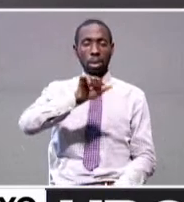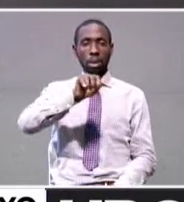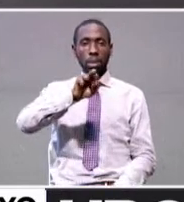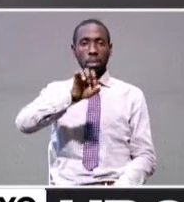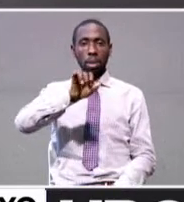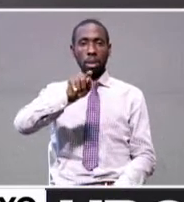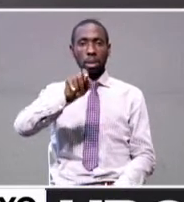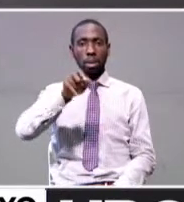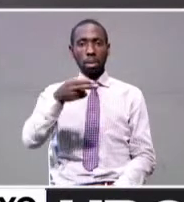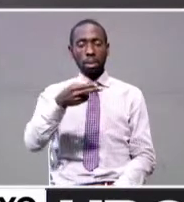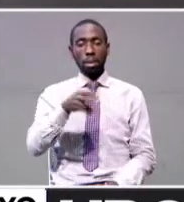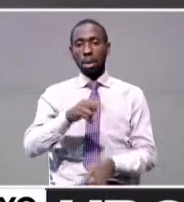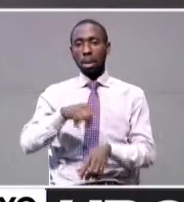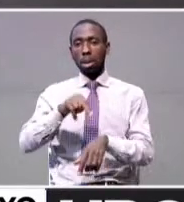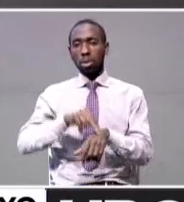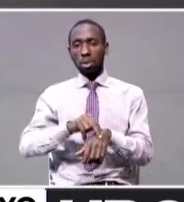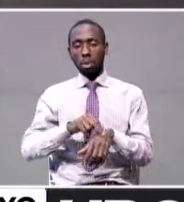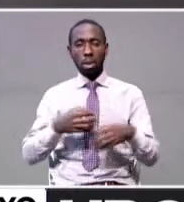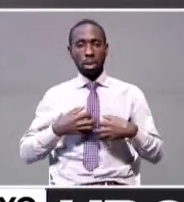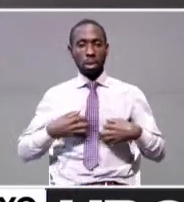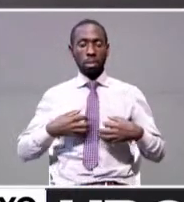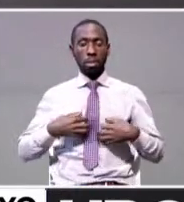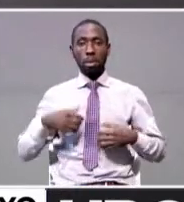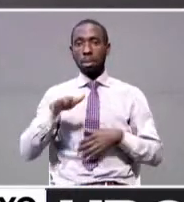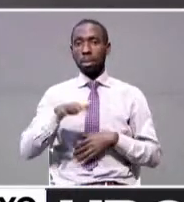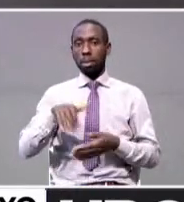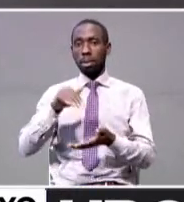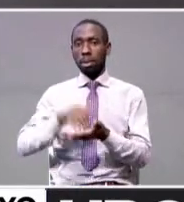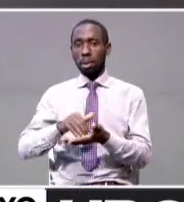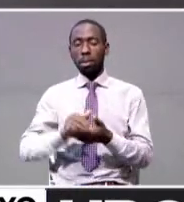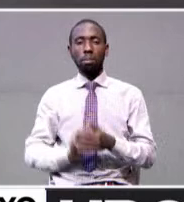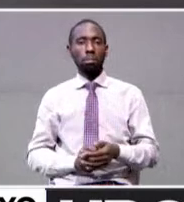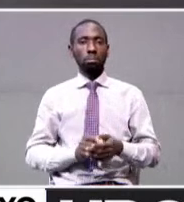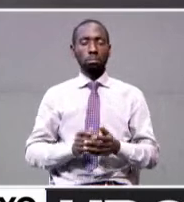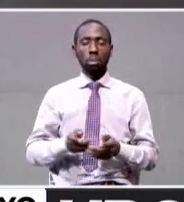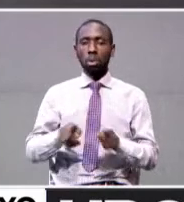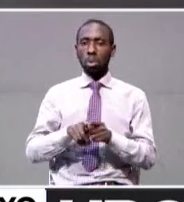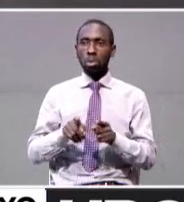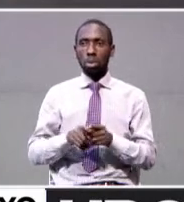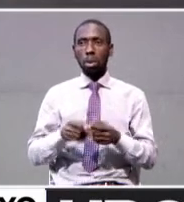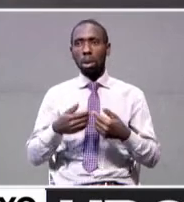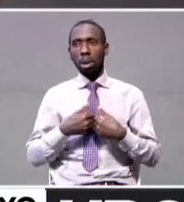National Park eyo tukolereyo emisinde